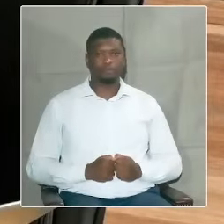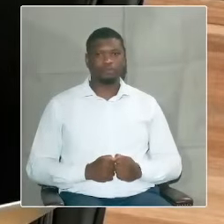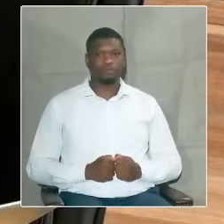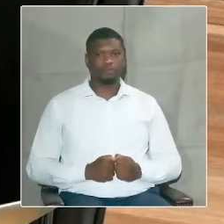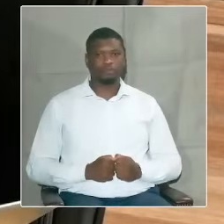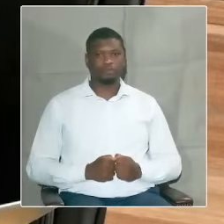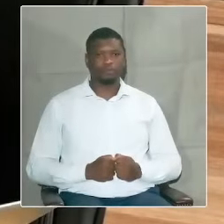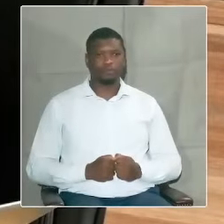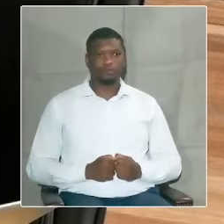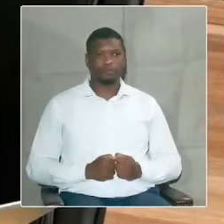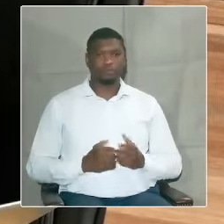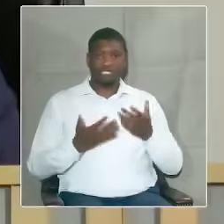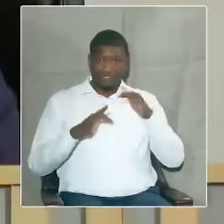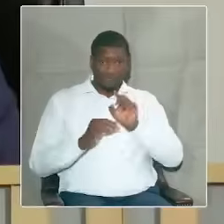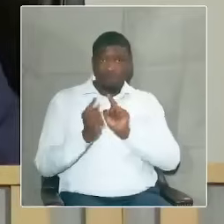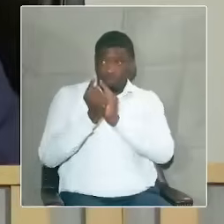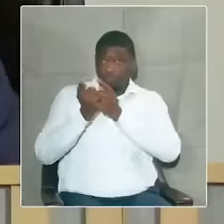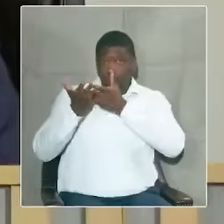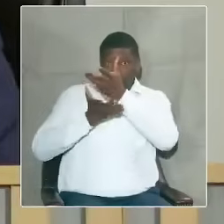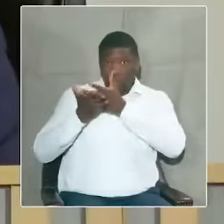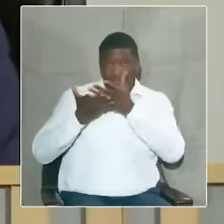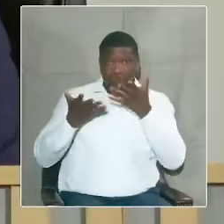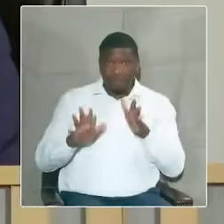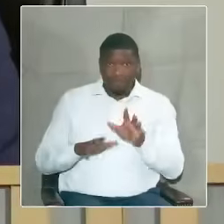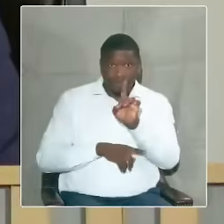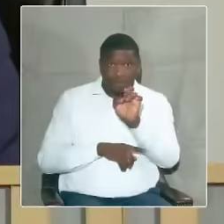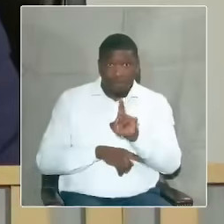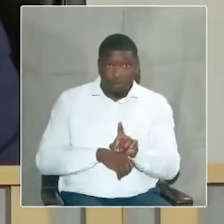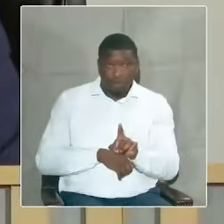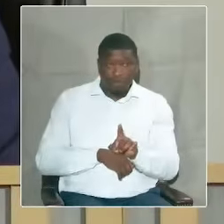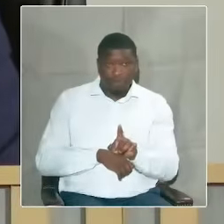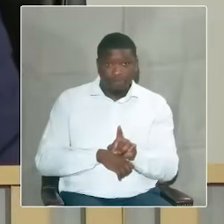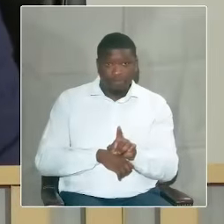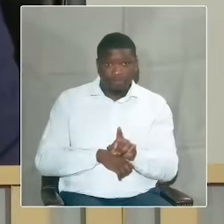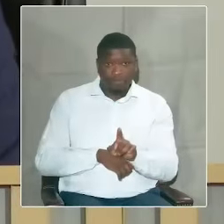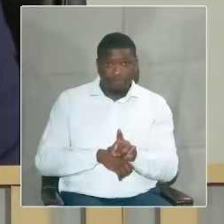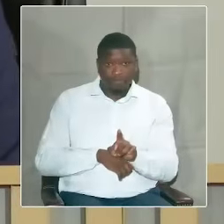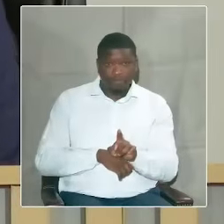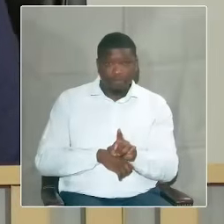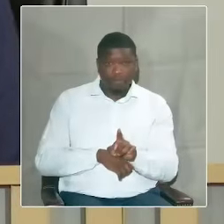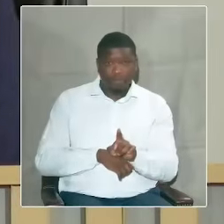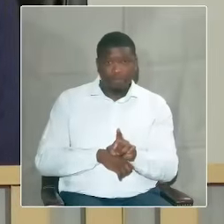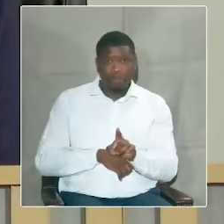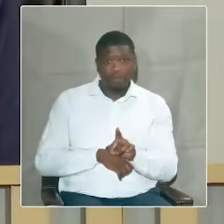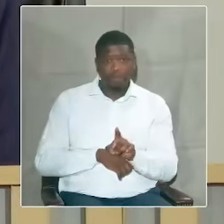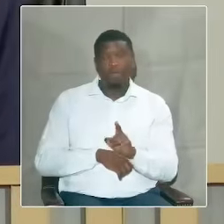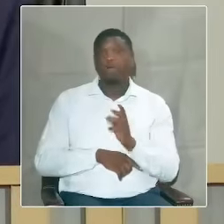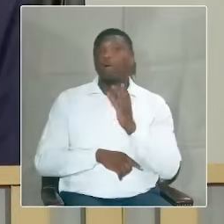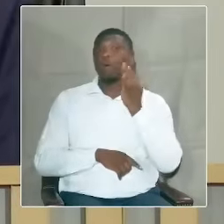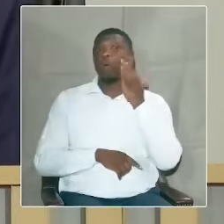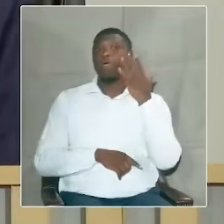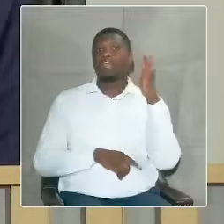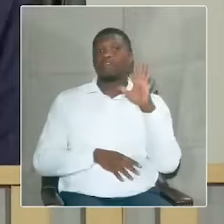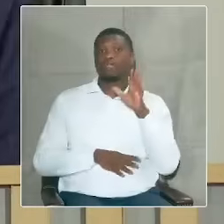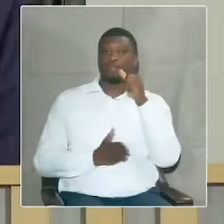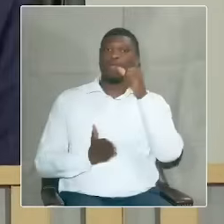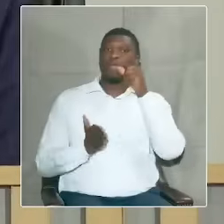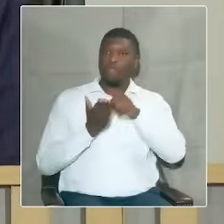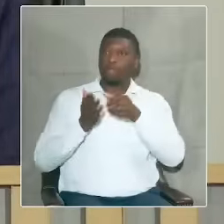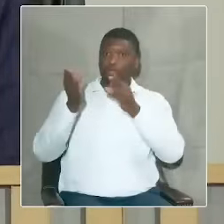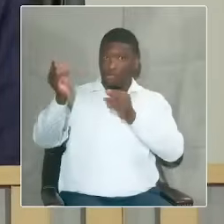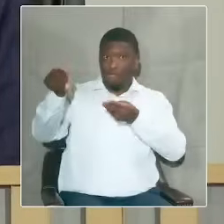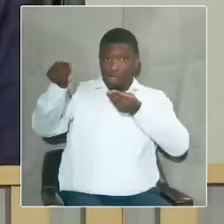You didn't engage him on this? Did you get a chance to engage him on this? When he brought this letter to